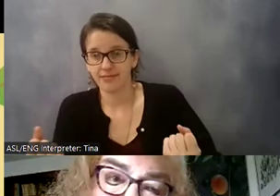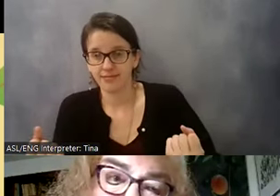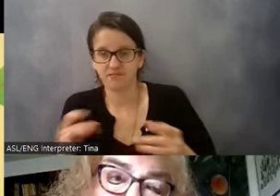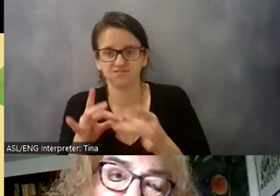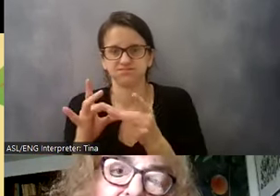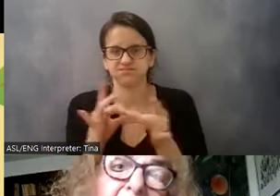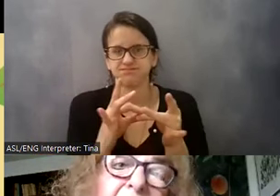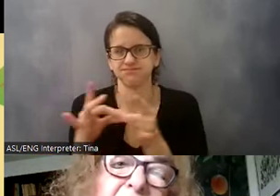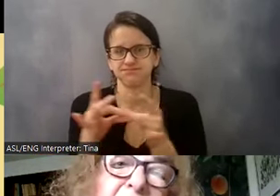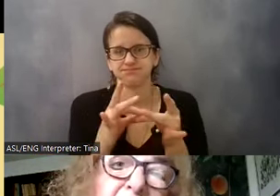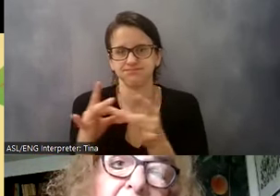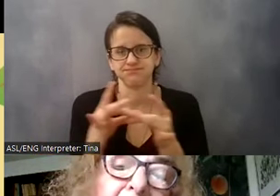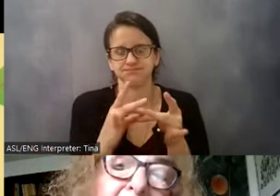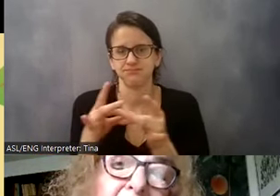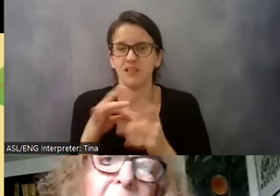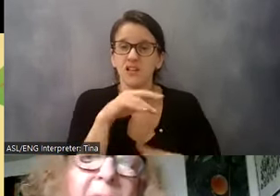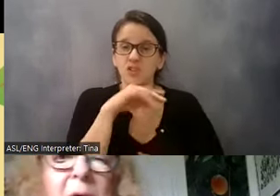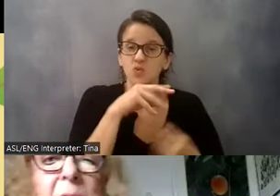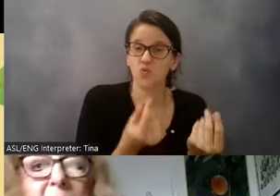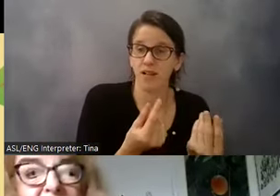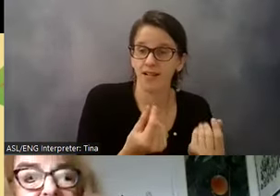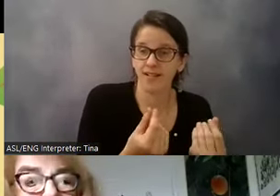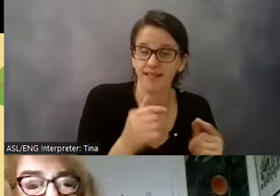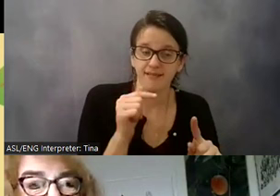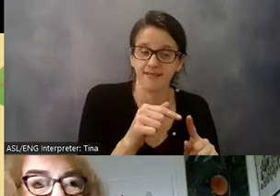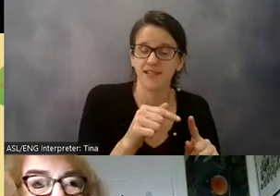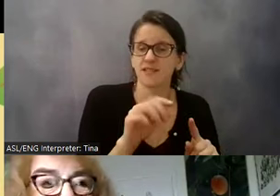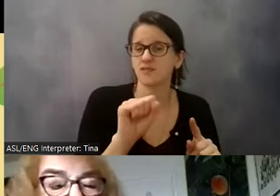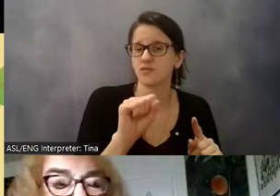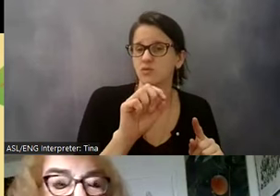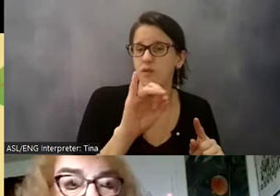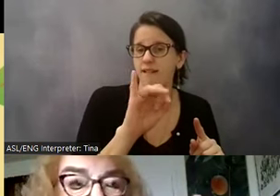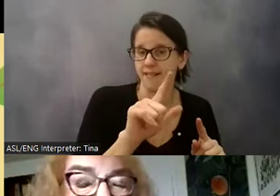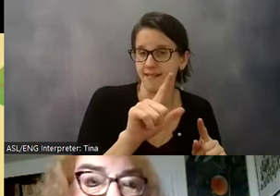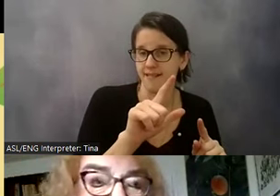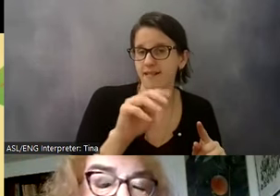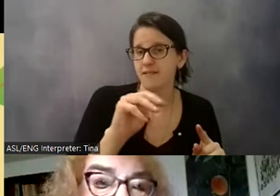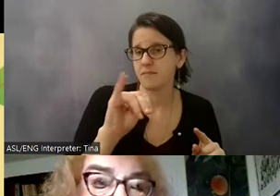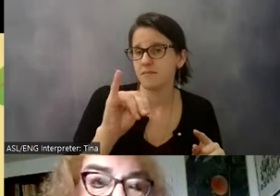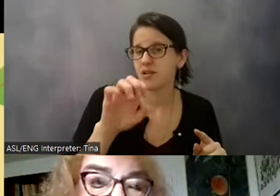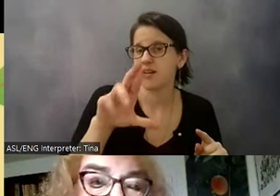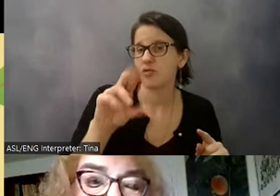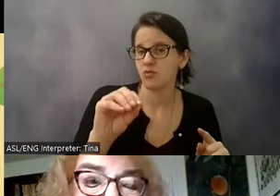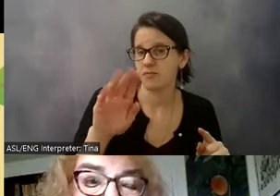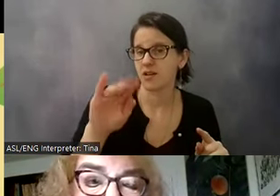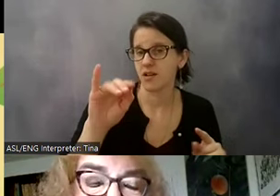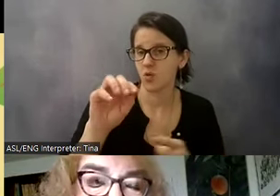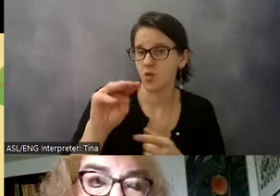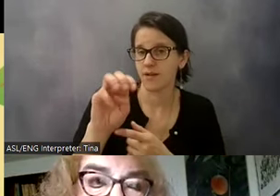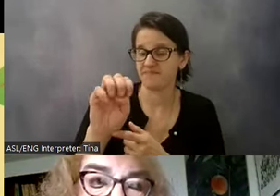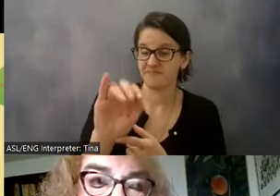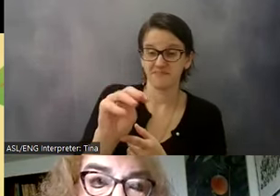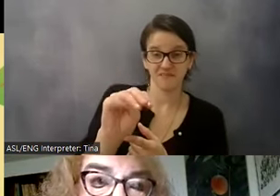terms of soil health, we talk of the soil microbiome, which is that massive population of